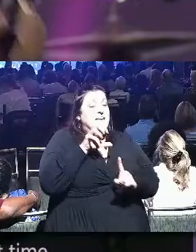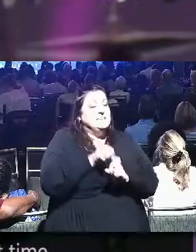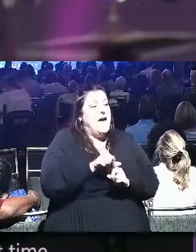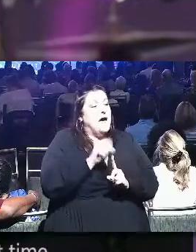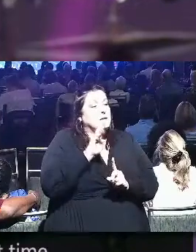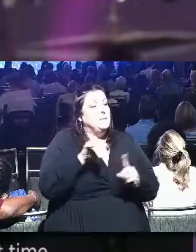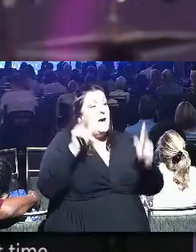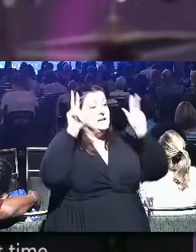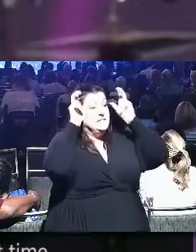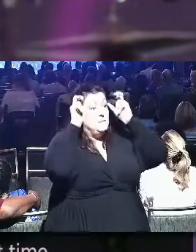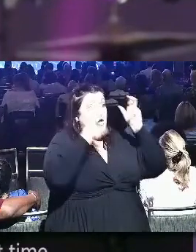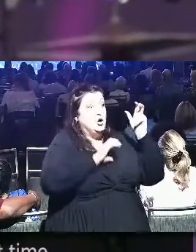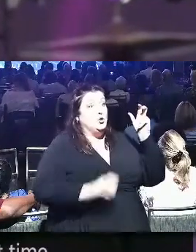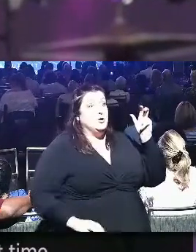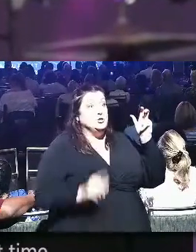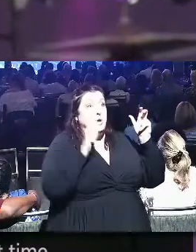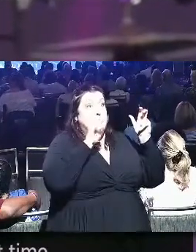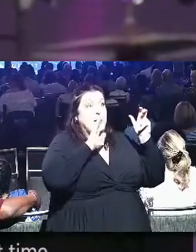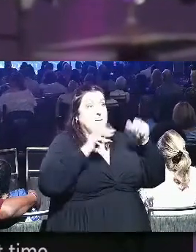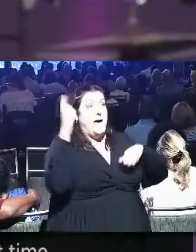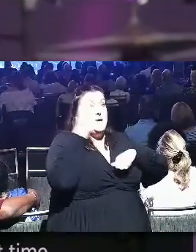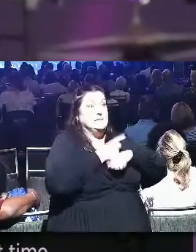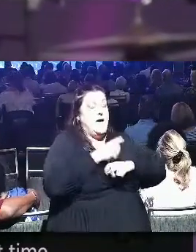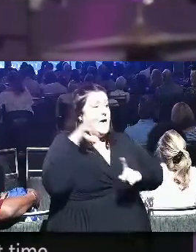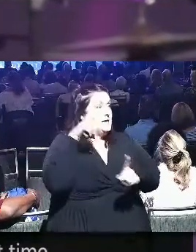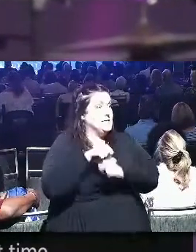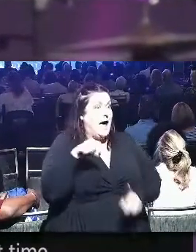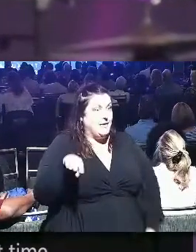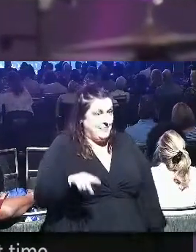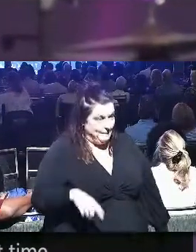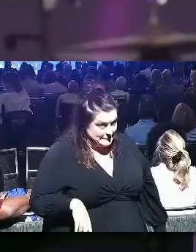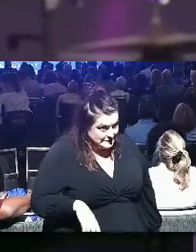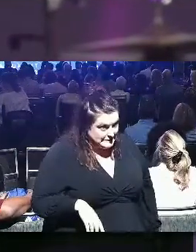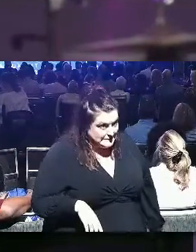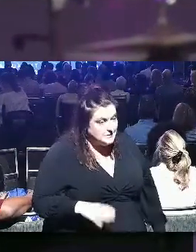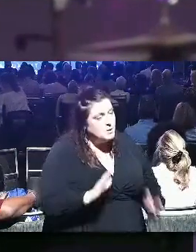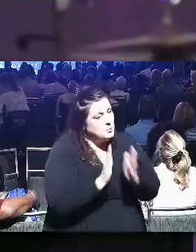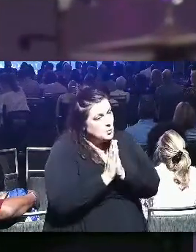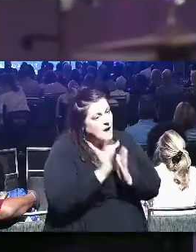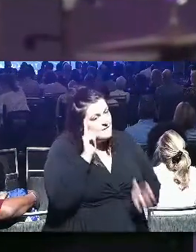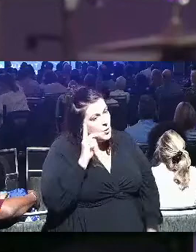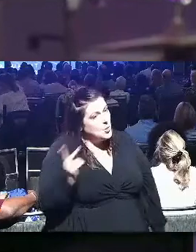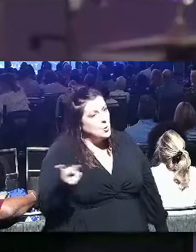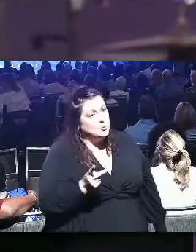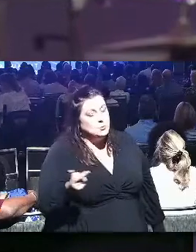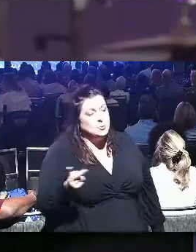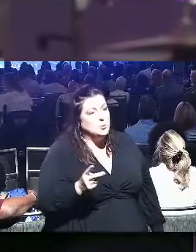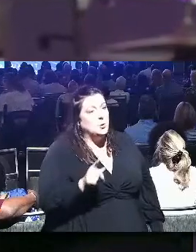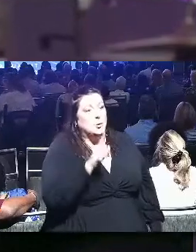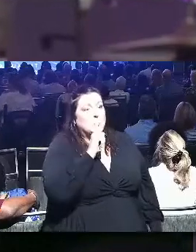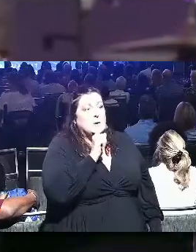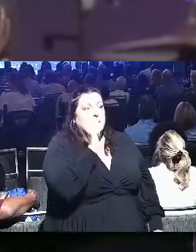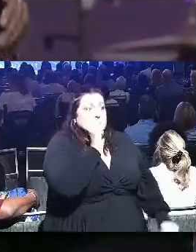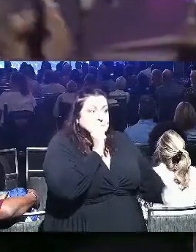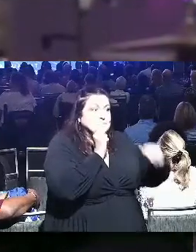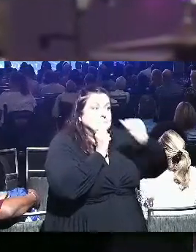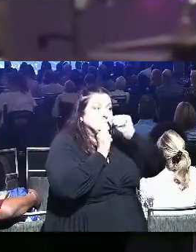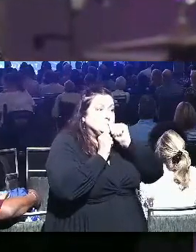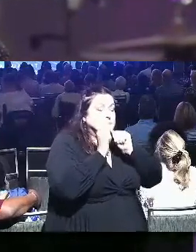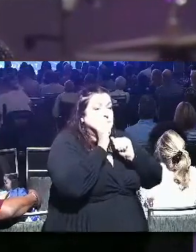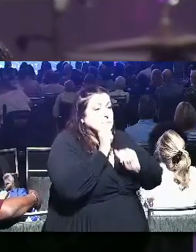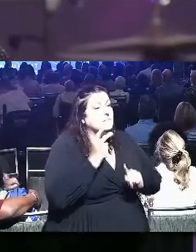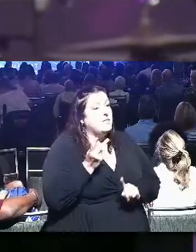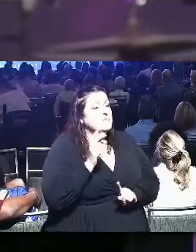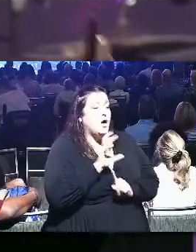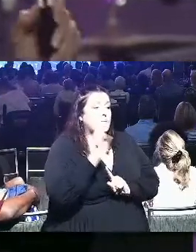who is having a bad day. I want you to say a special prayer for those two because they have been